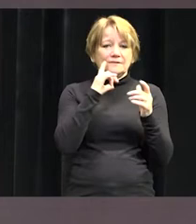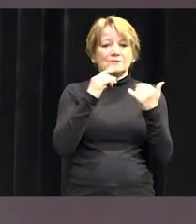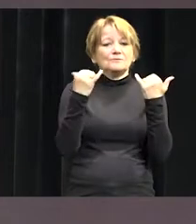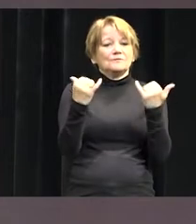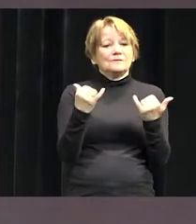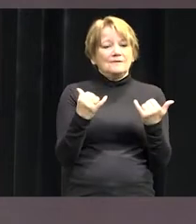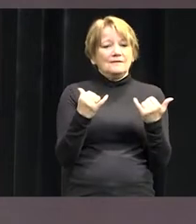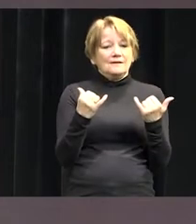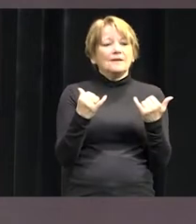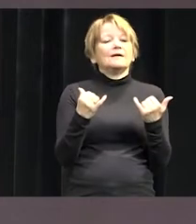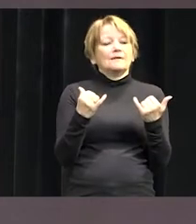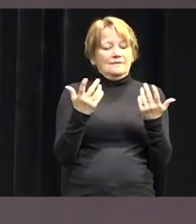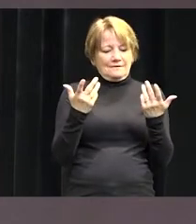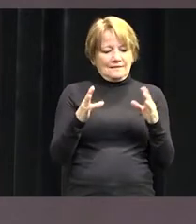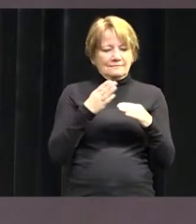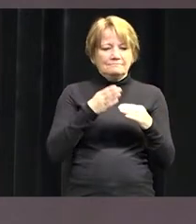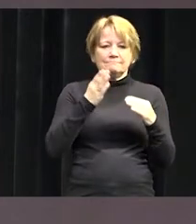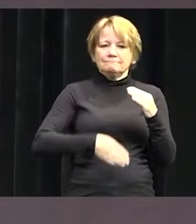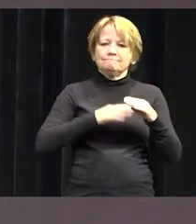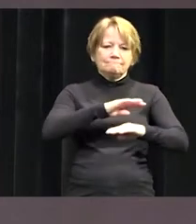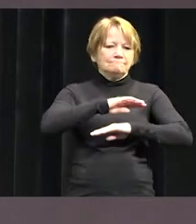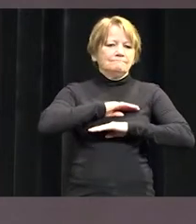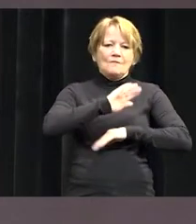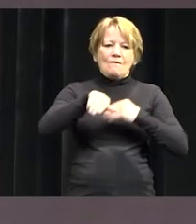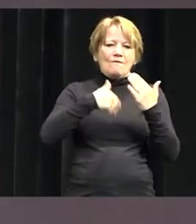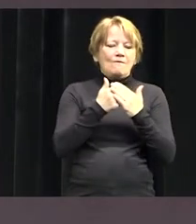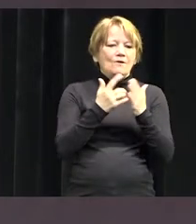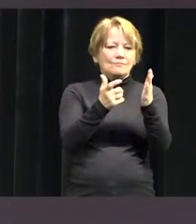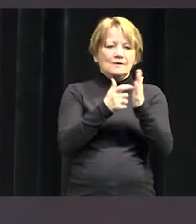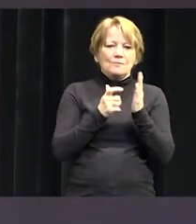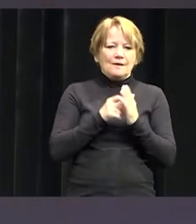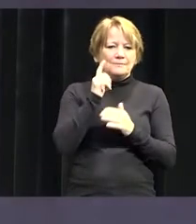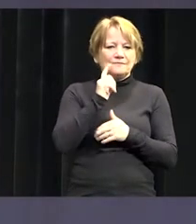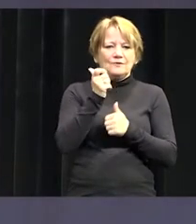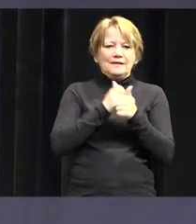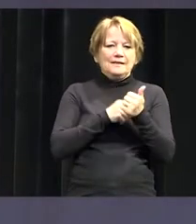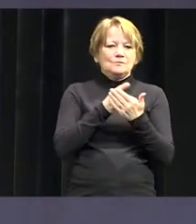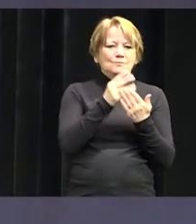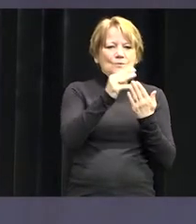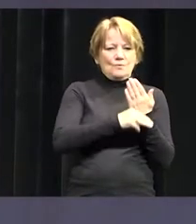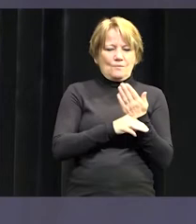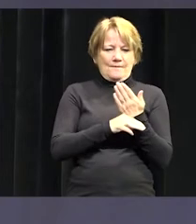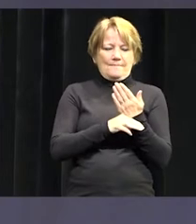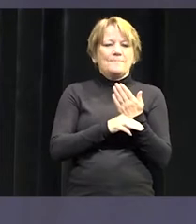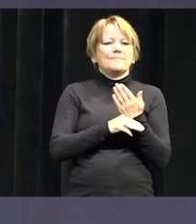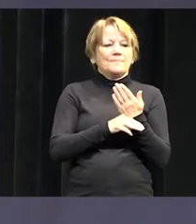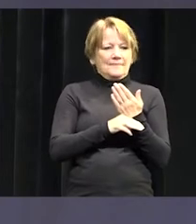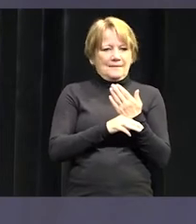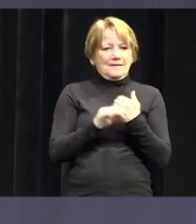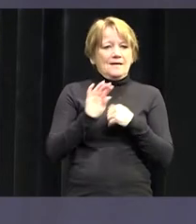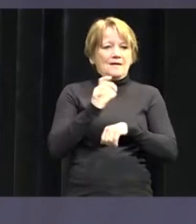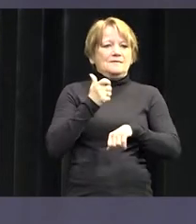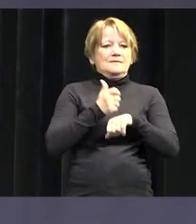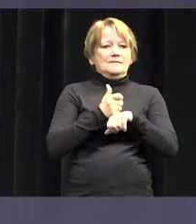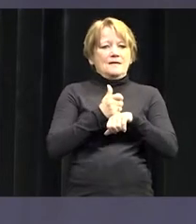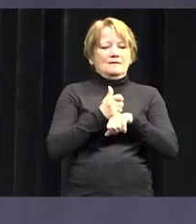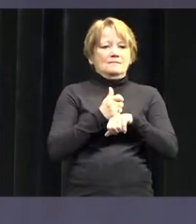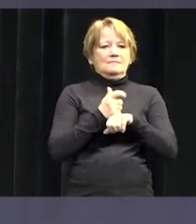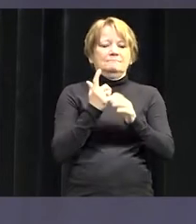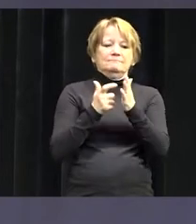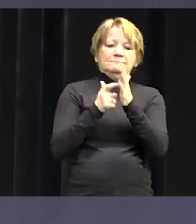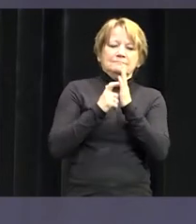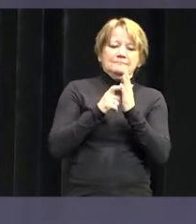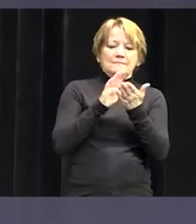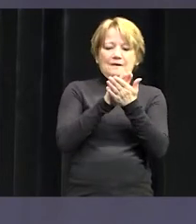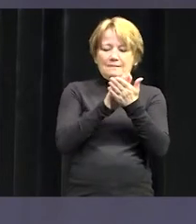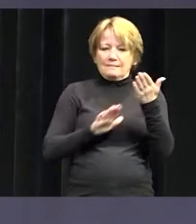the college and the board of trustees graduates families and friends the moment you